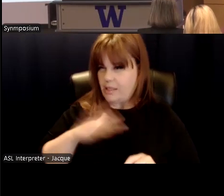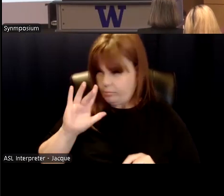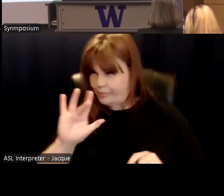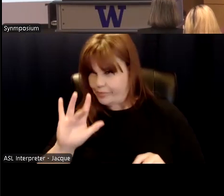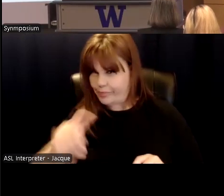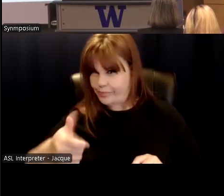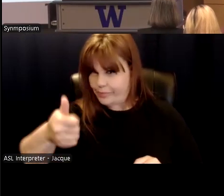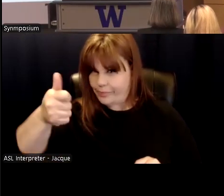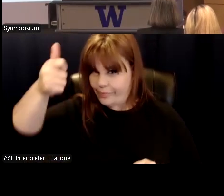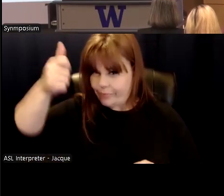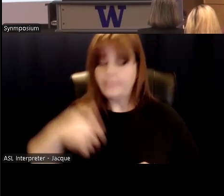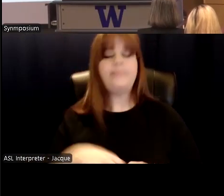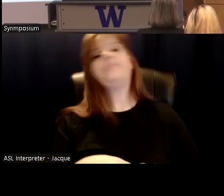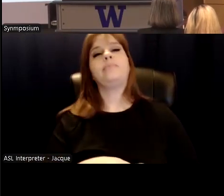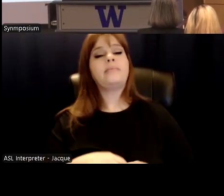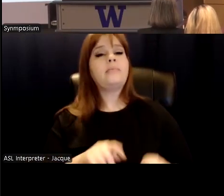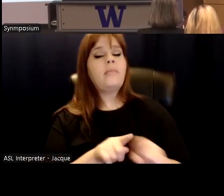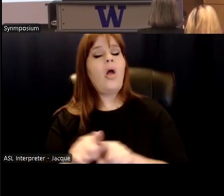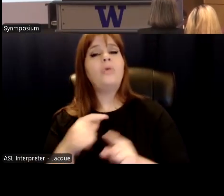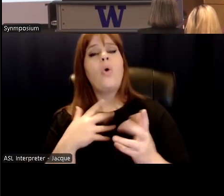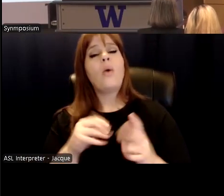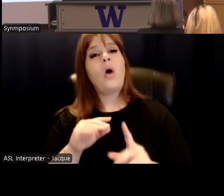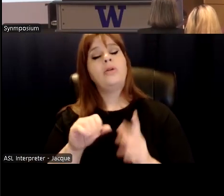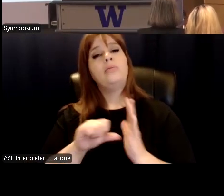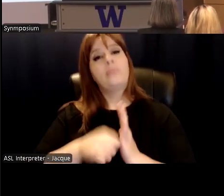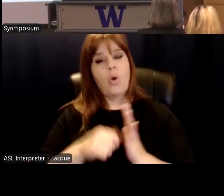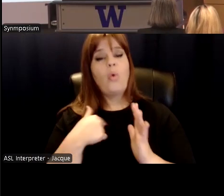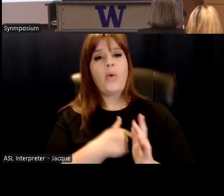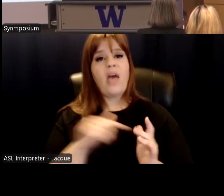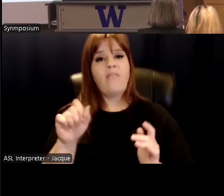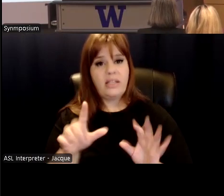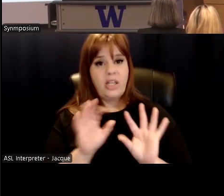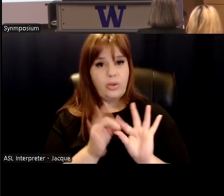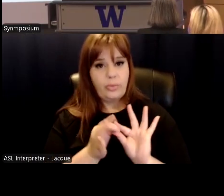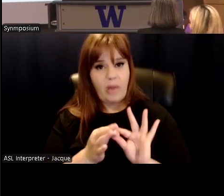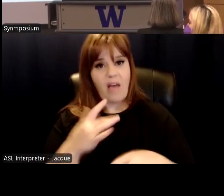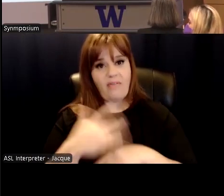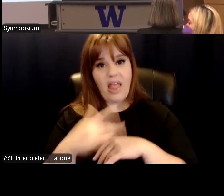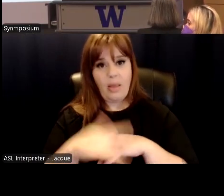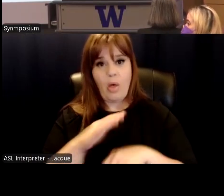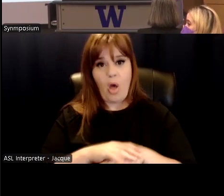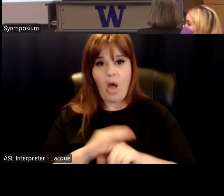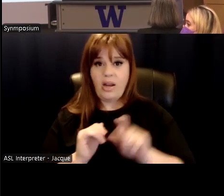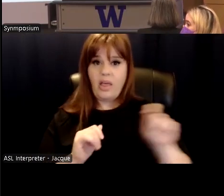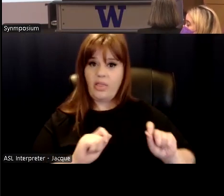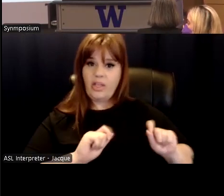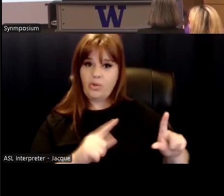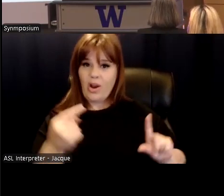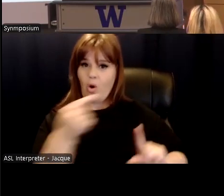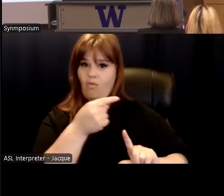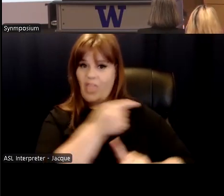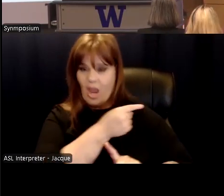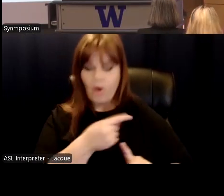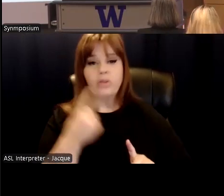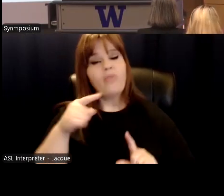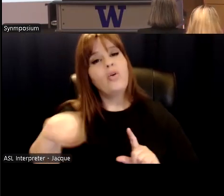I also want to highlight that we have ASL interpretation available on that screen over there. So for those of you